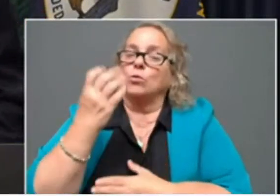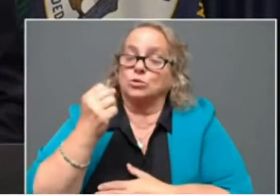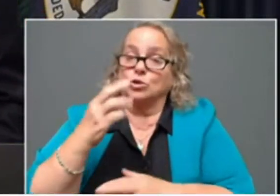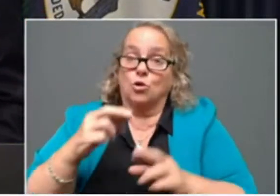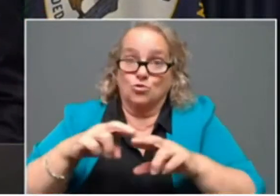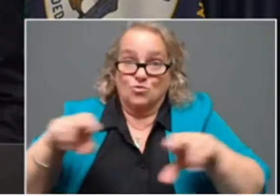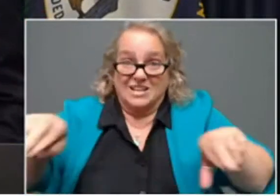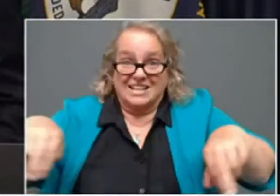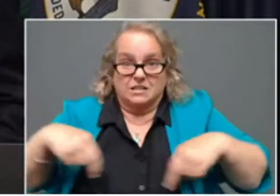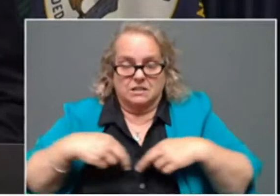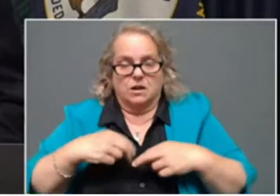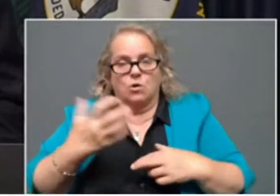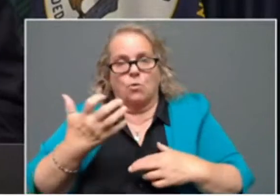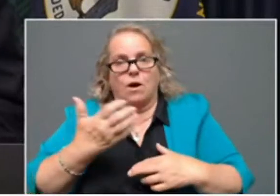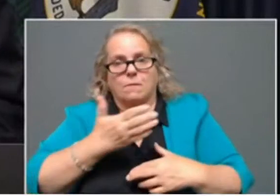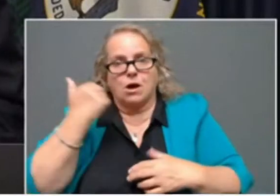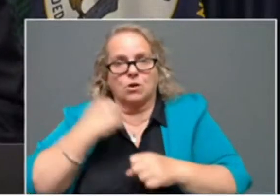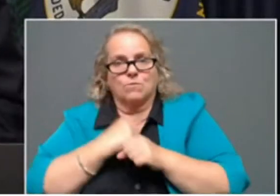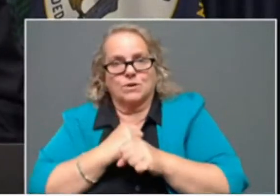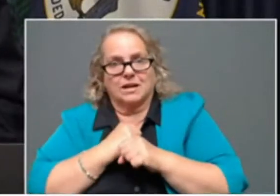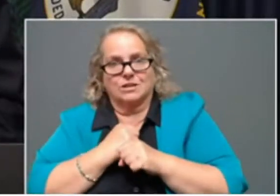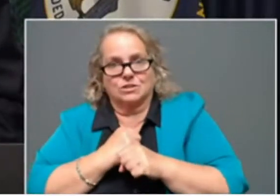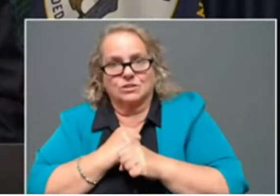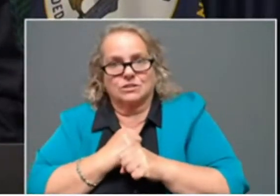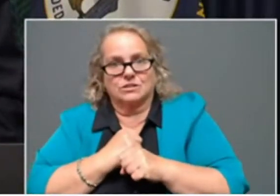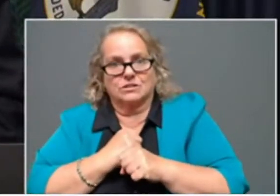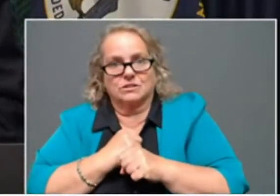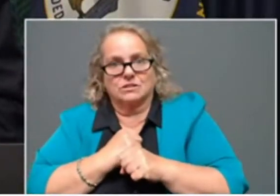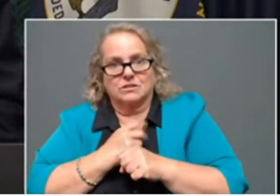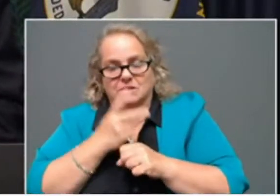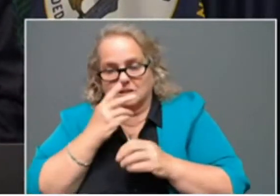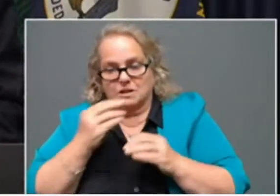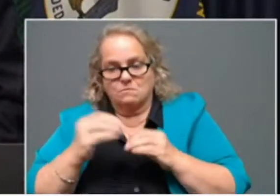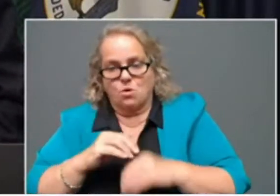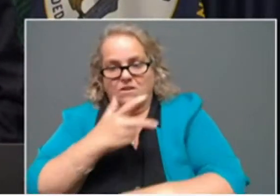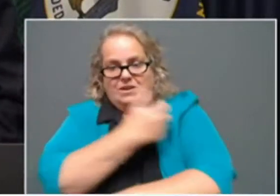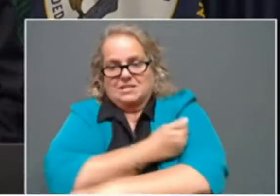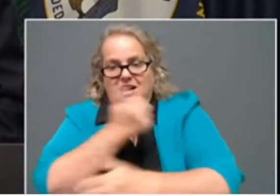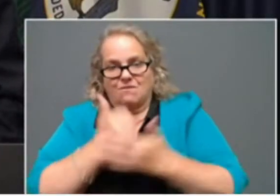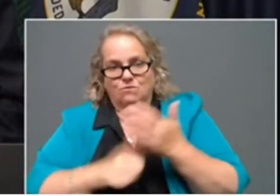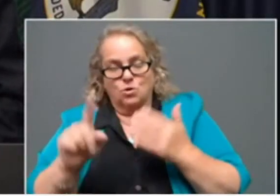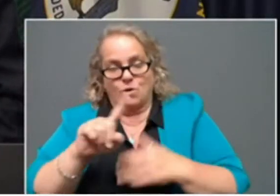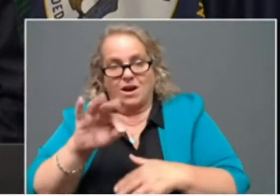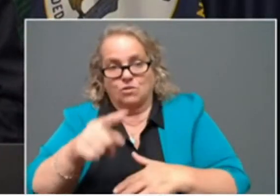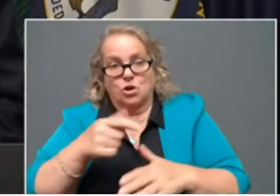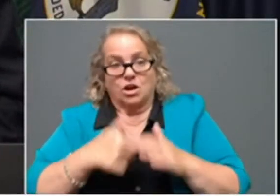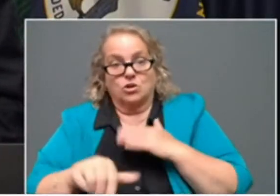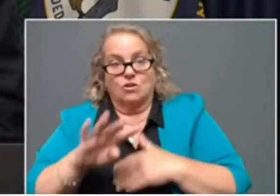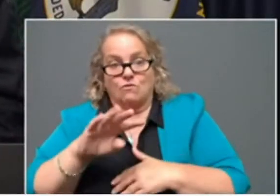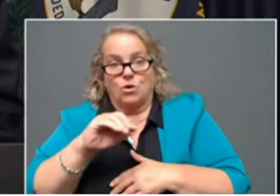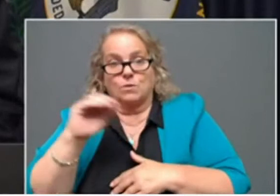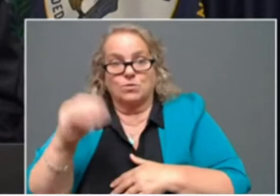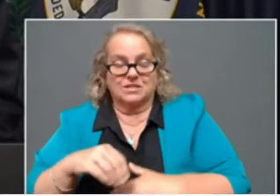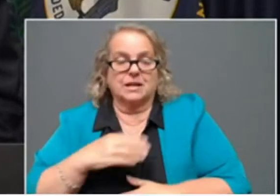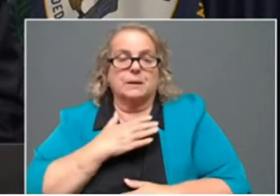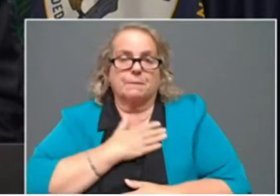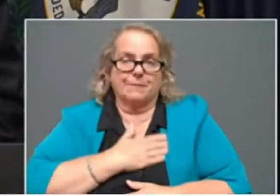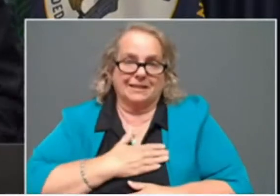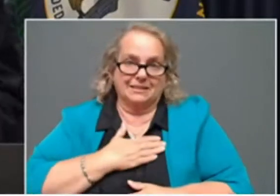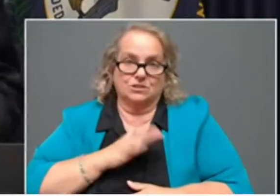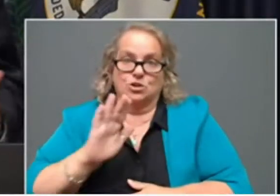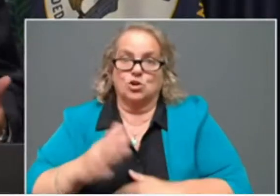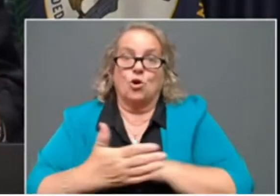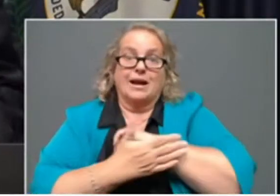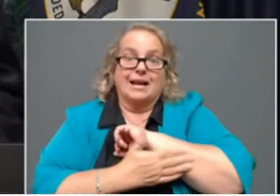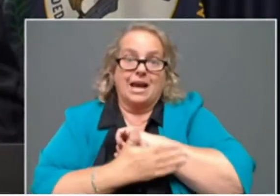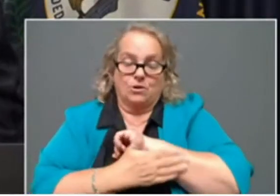see we want to see a lot more vaccinations everywhere. If you're under 40%, please. In your county, make sure that you're